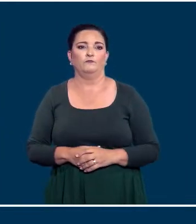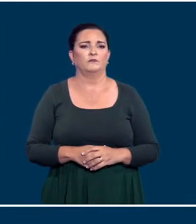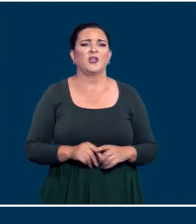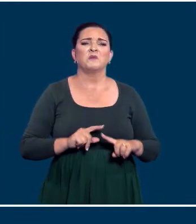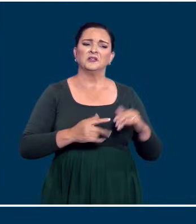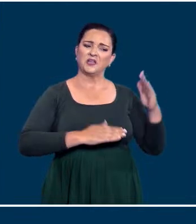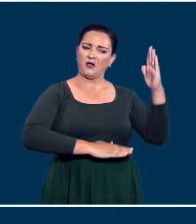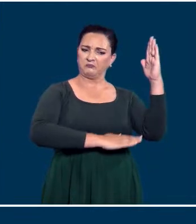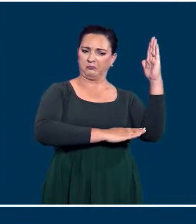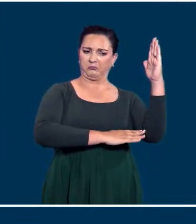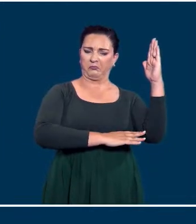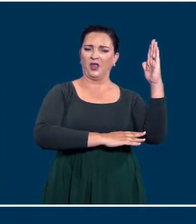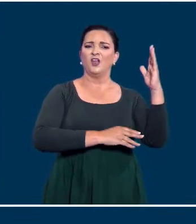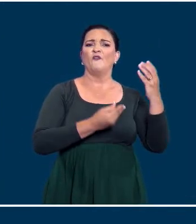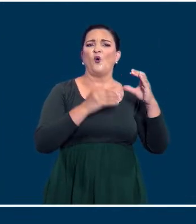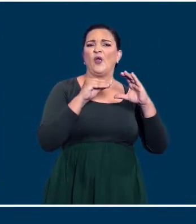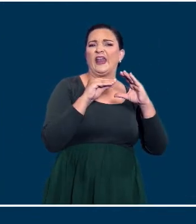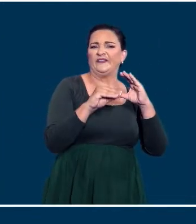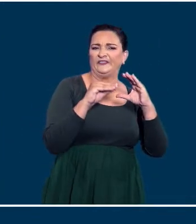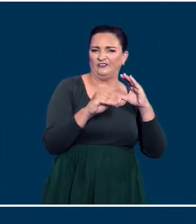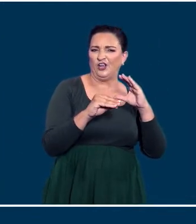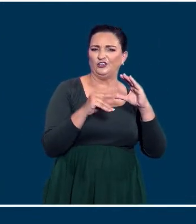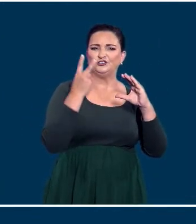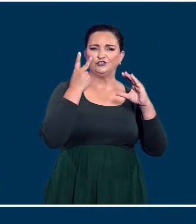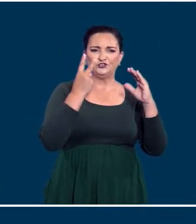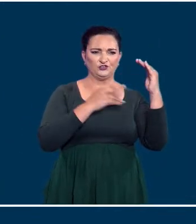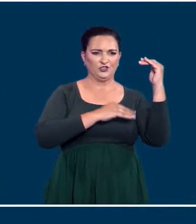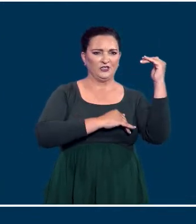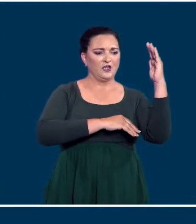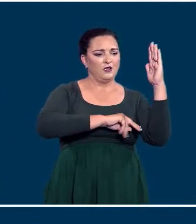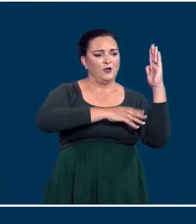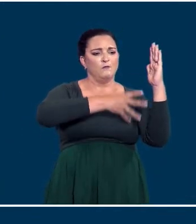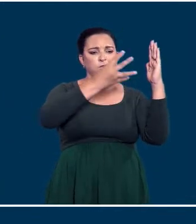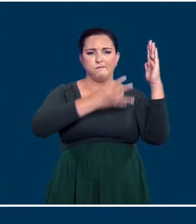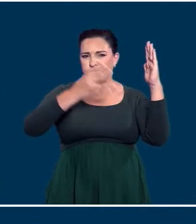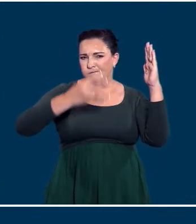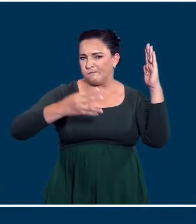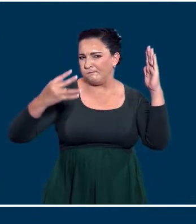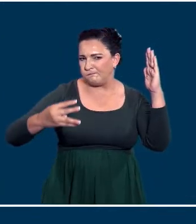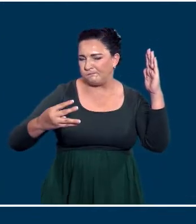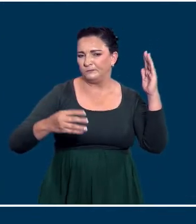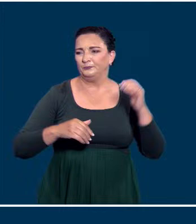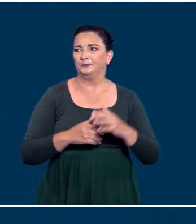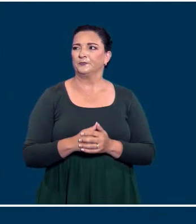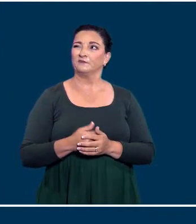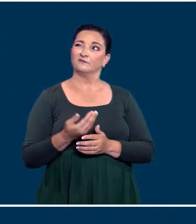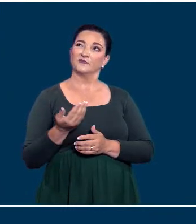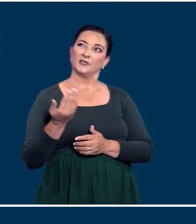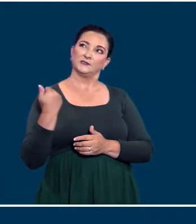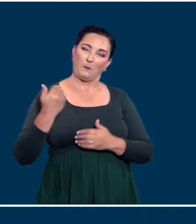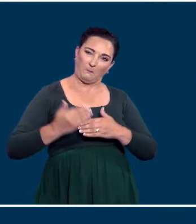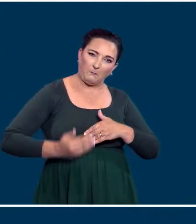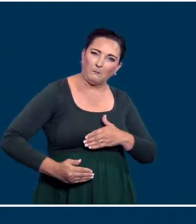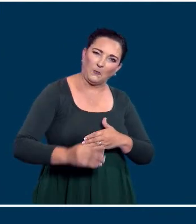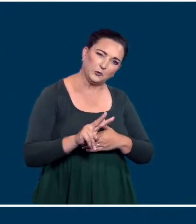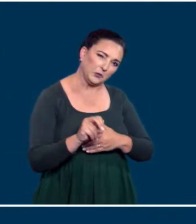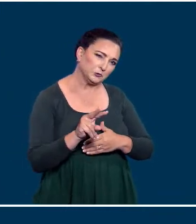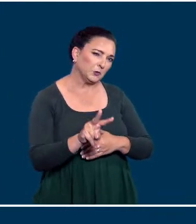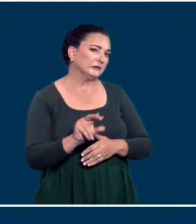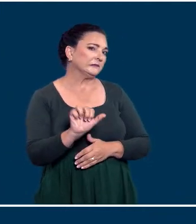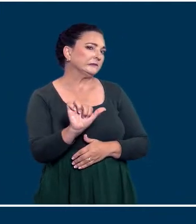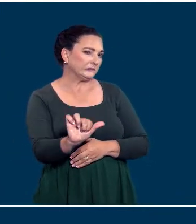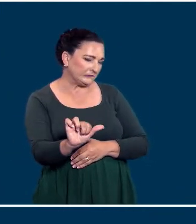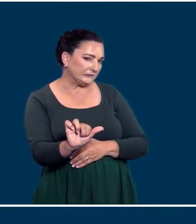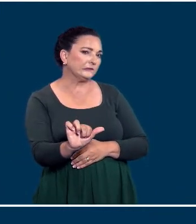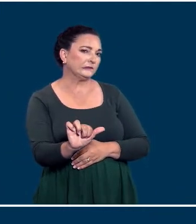year before reverting to the target midpoint sometime in 2026. As usual, we